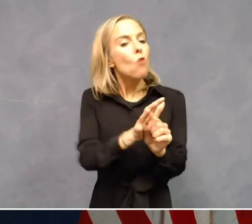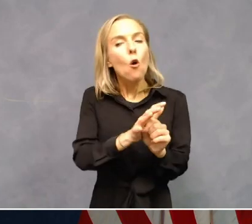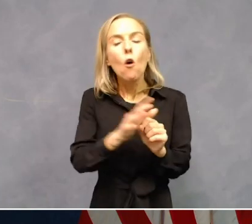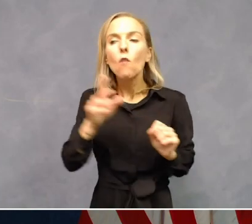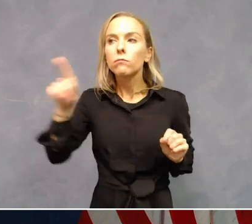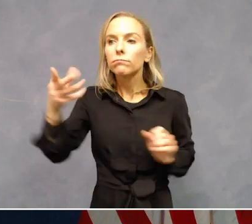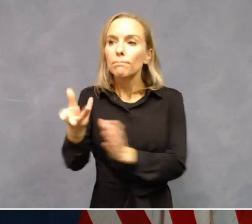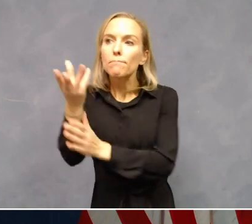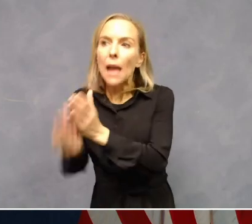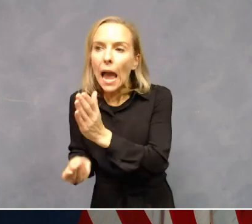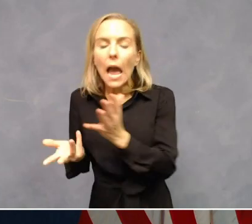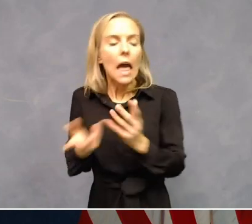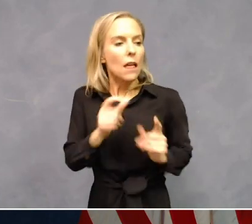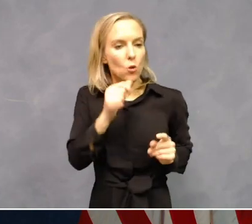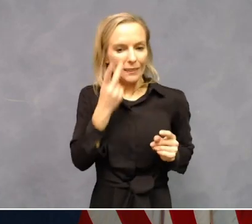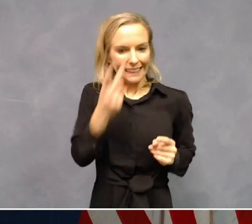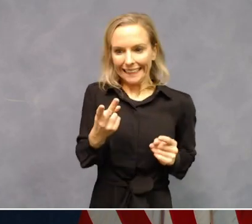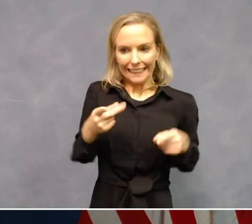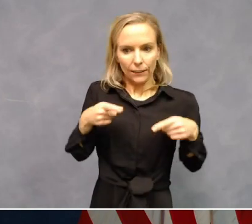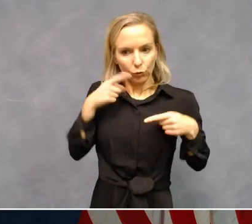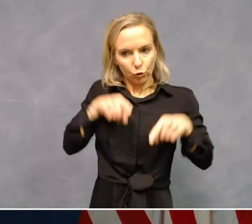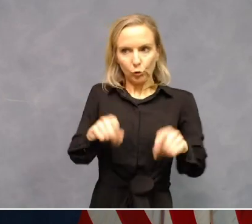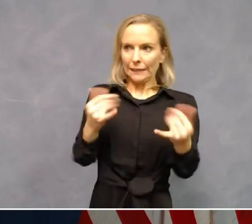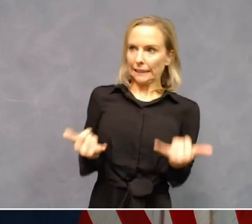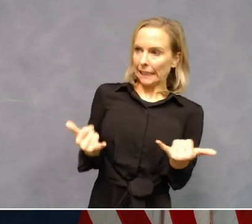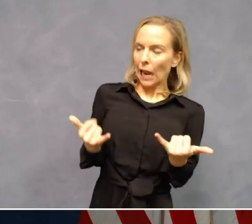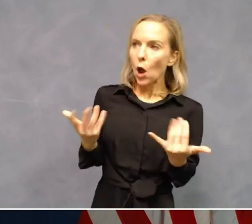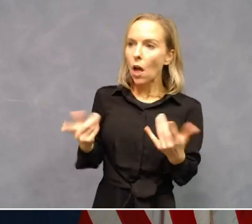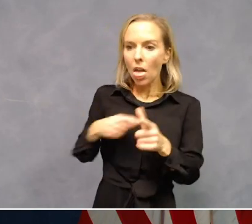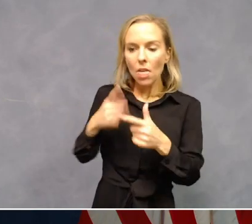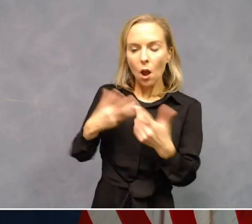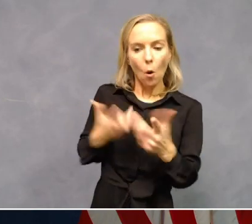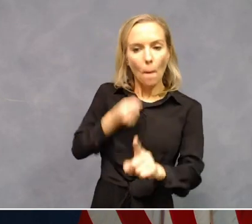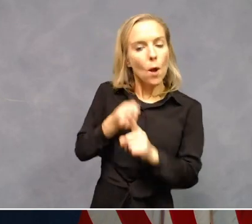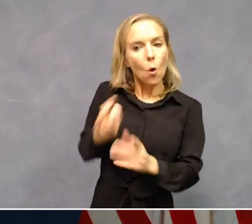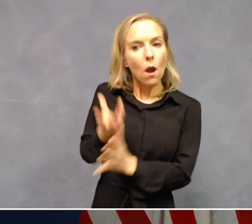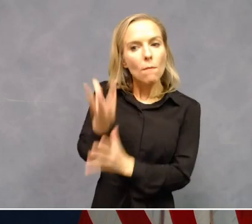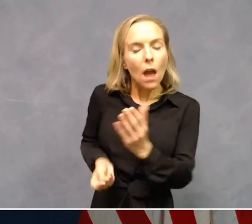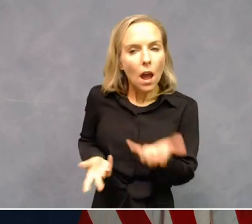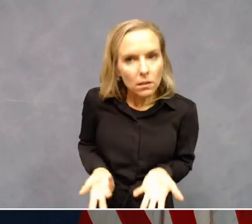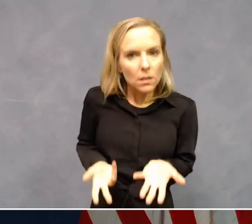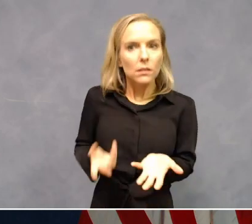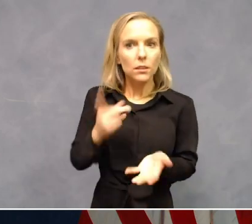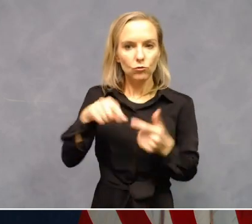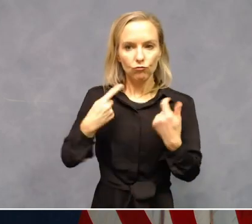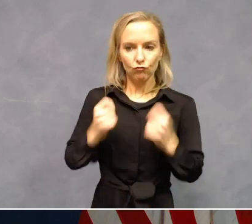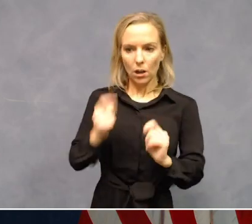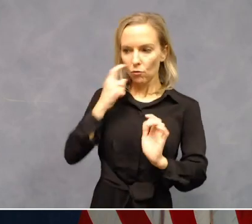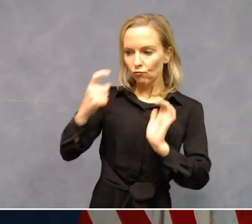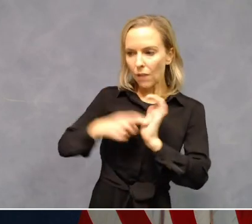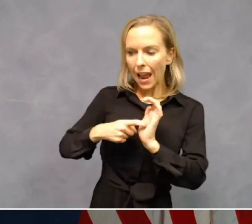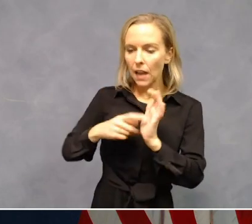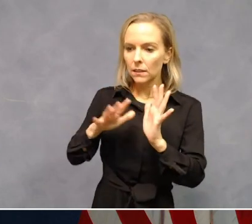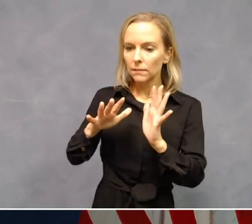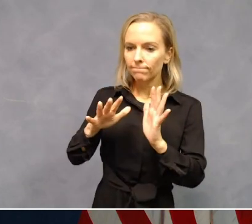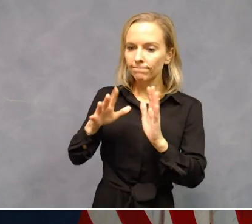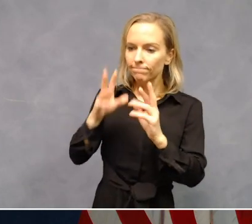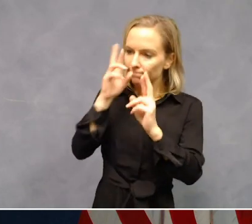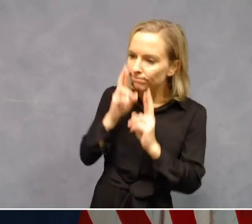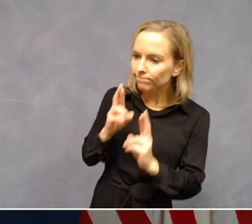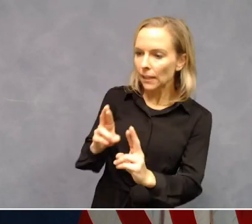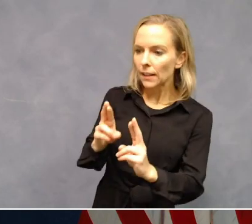much in the period before they pass. And then the way that you try to recognize and memorialize them is very